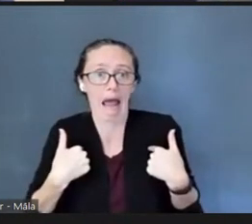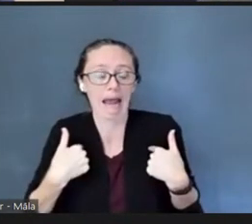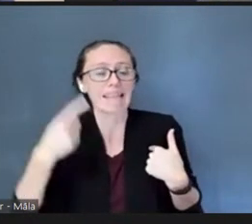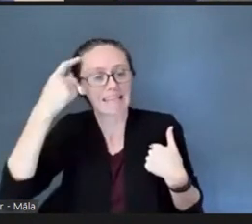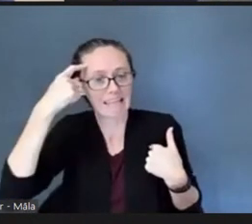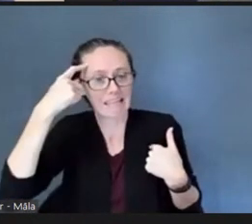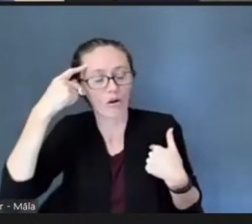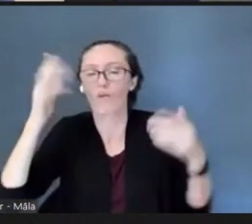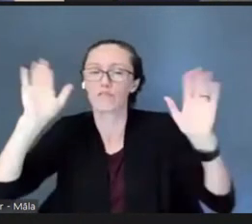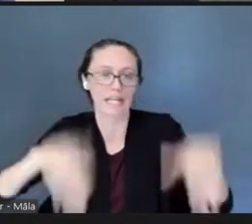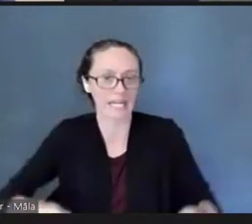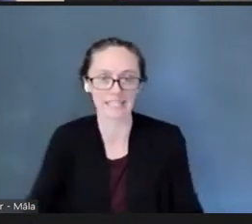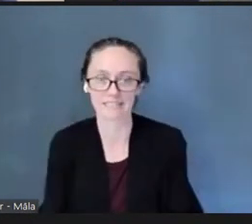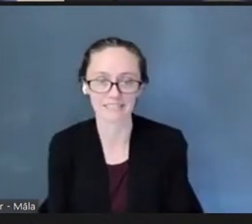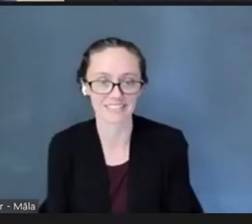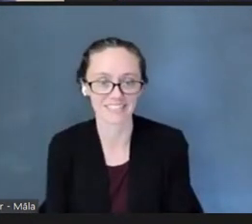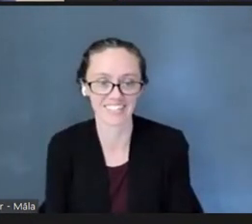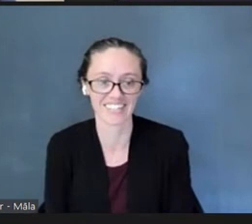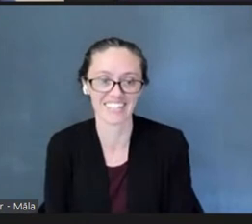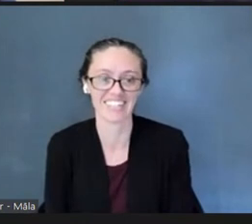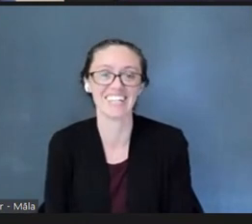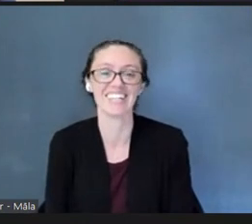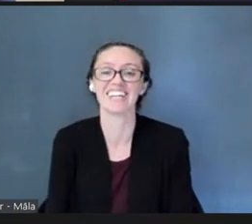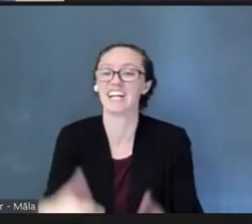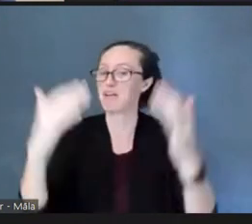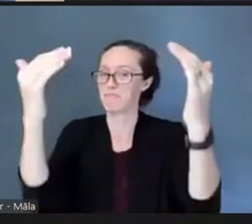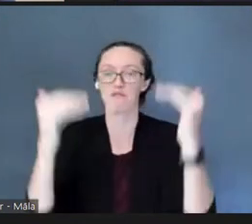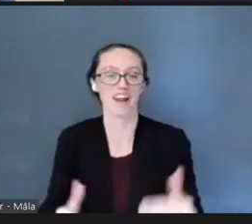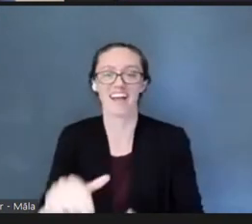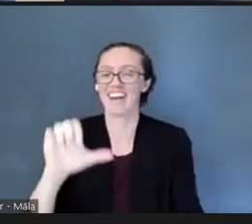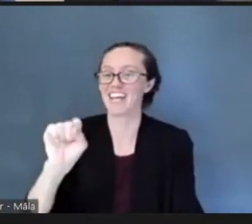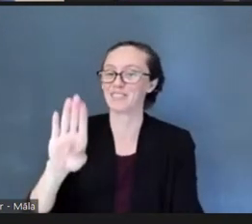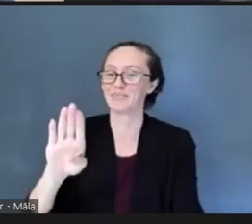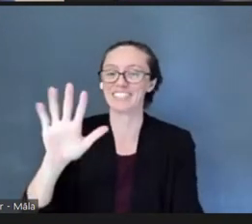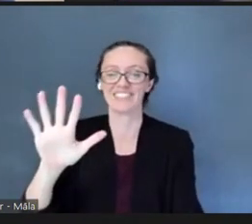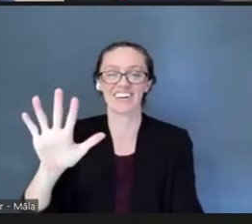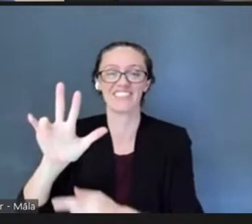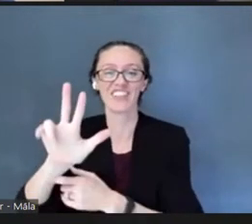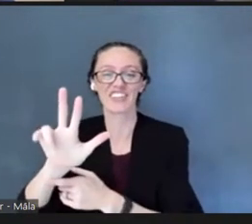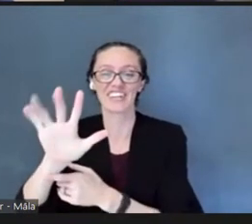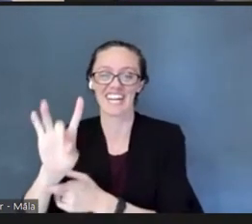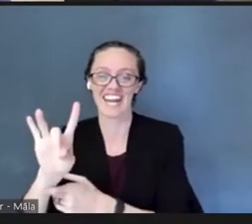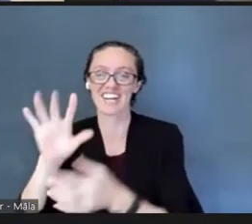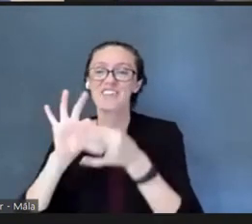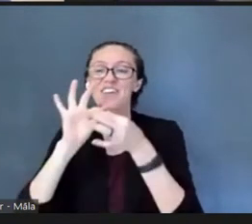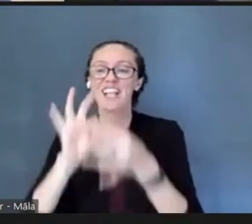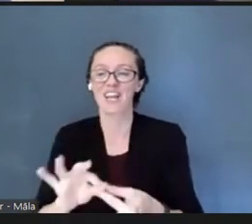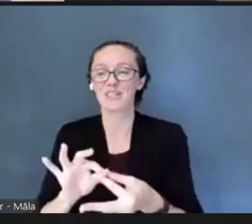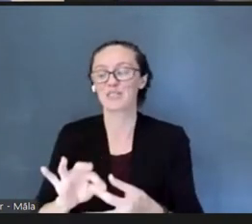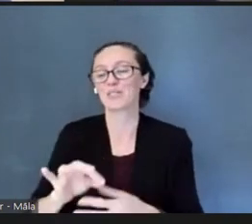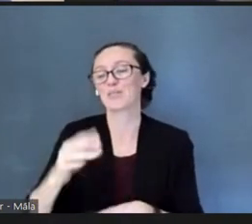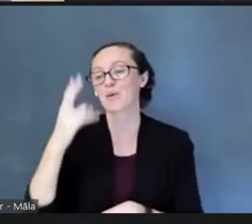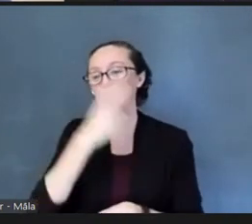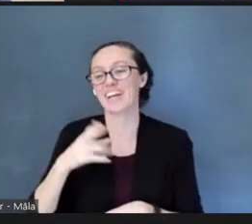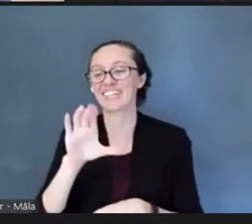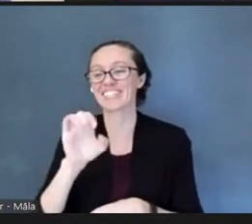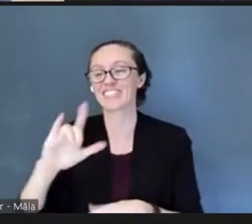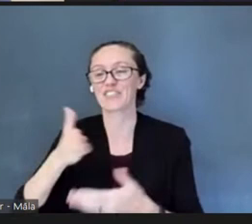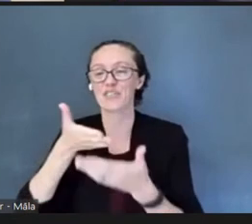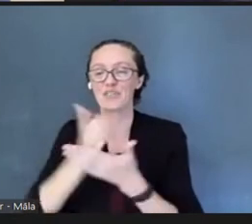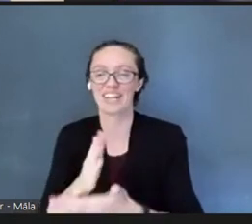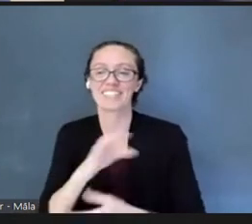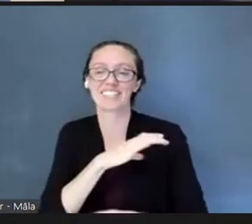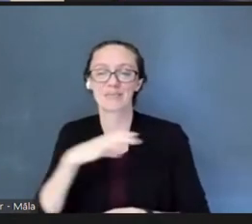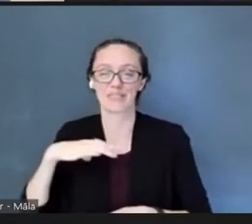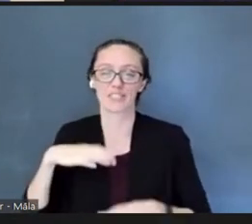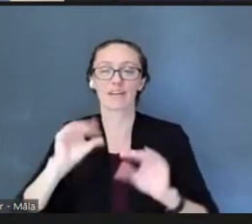no, never mind. I'm moving on to SB 538 relating to the Hawaii Civil Rights Commission. This clarifies the meaning of